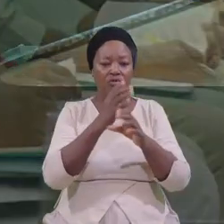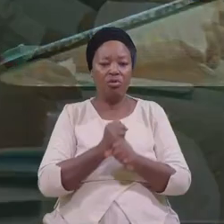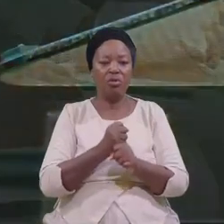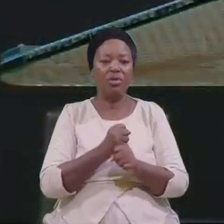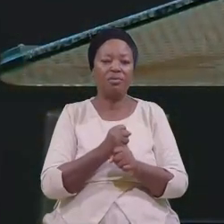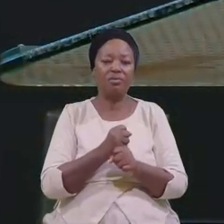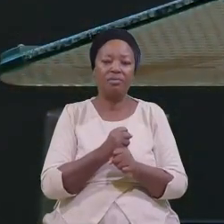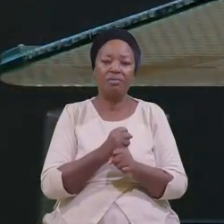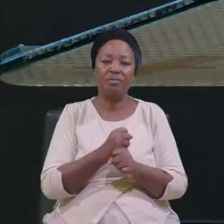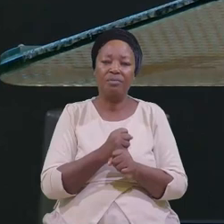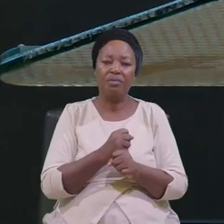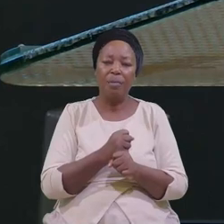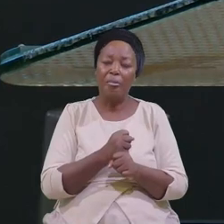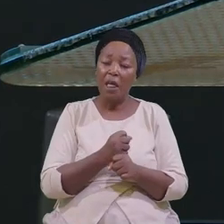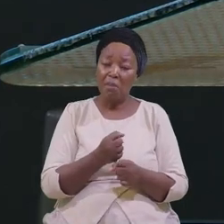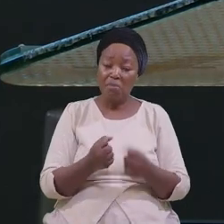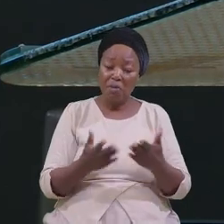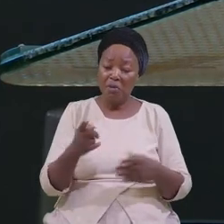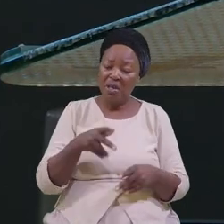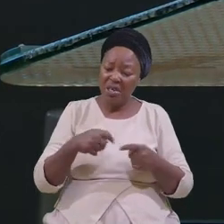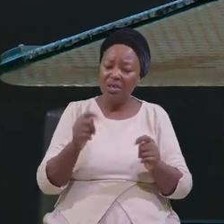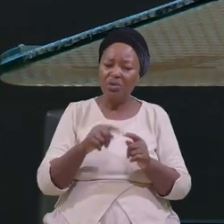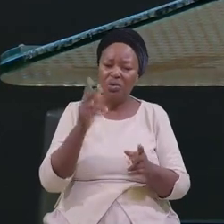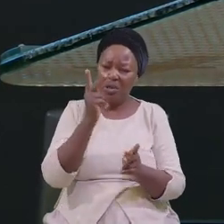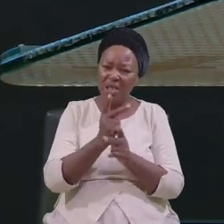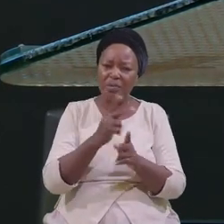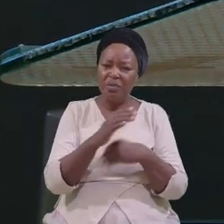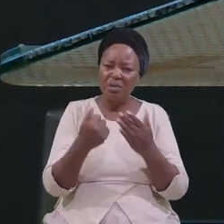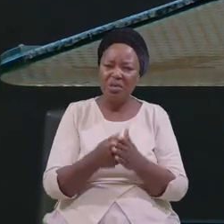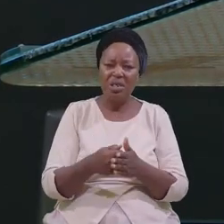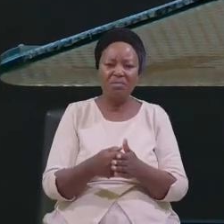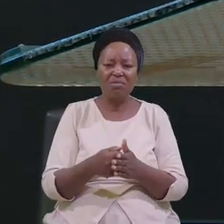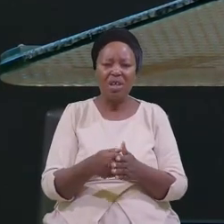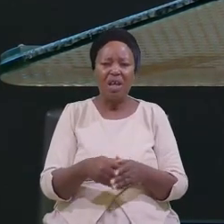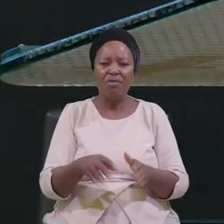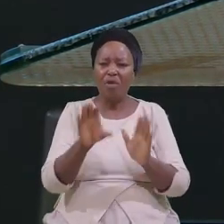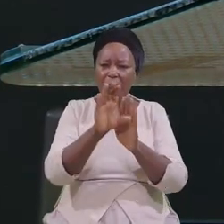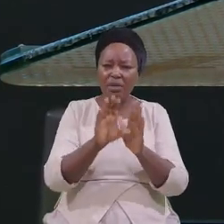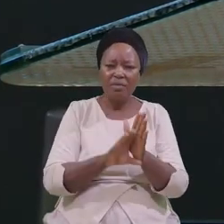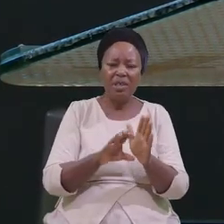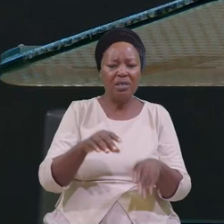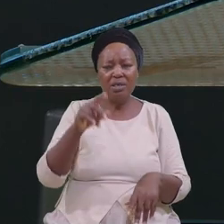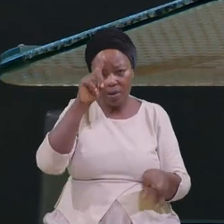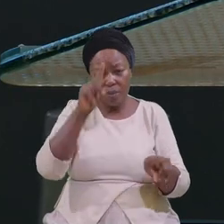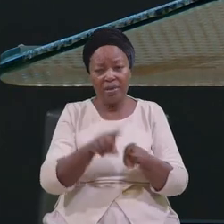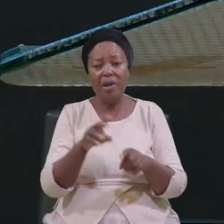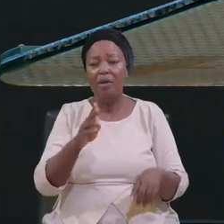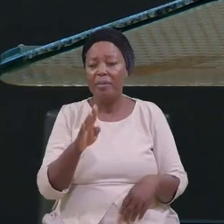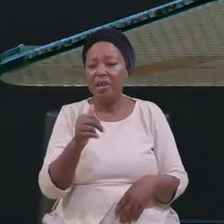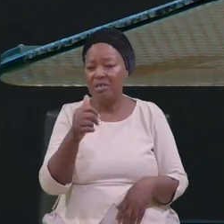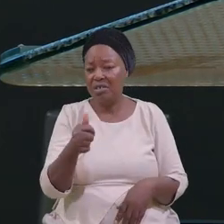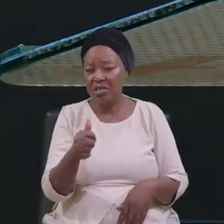trust. Maybe you're trying to keep the commandments all by yourself. There's no faith there. Only struggle.